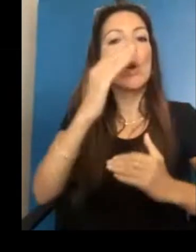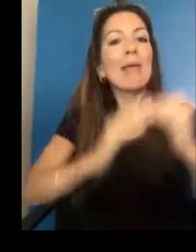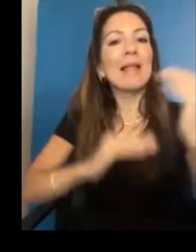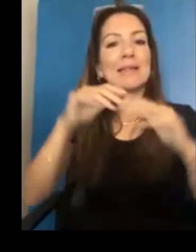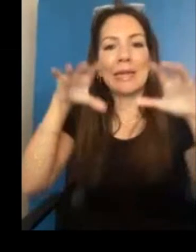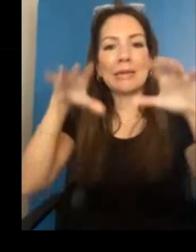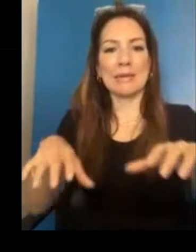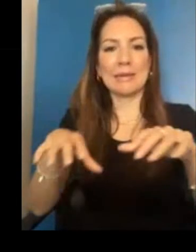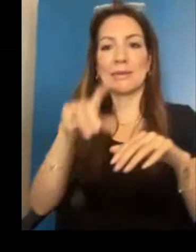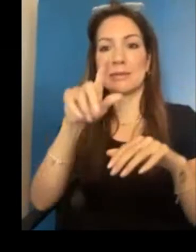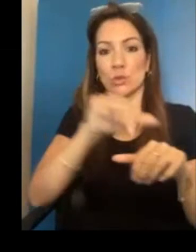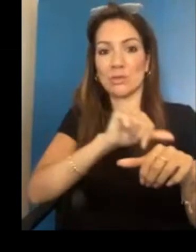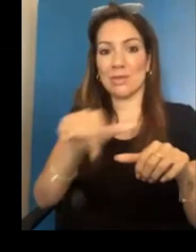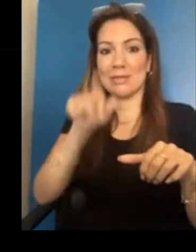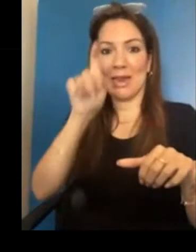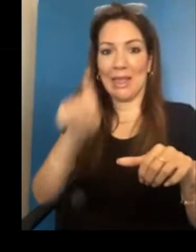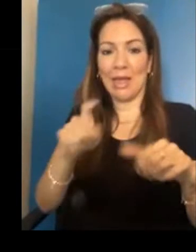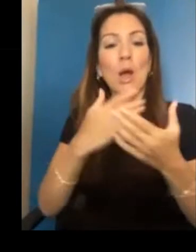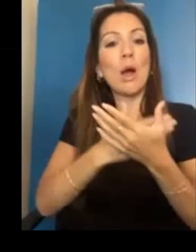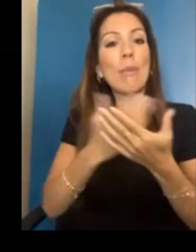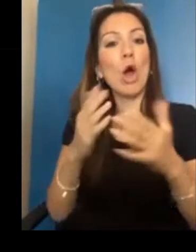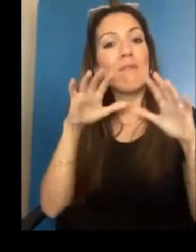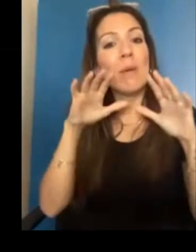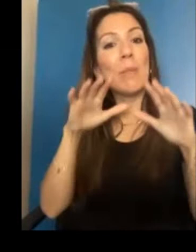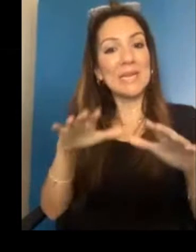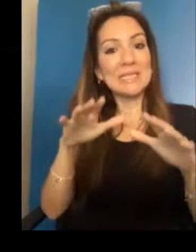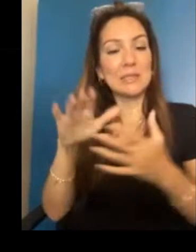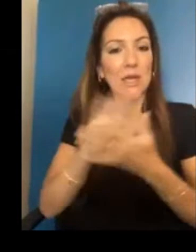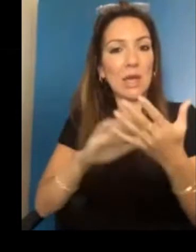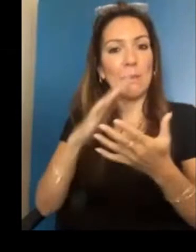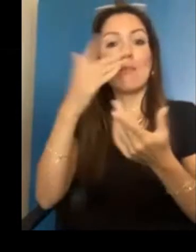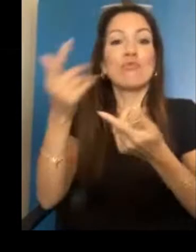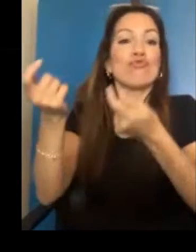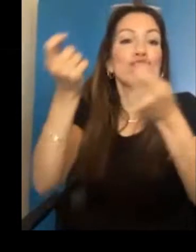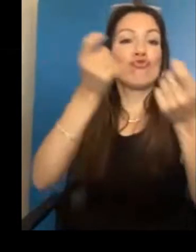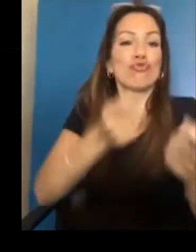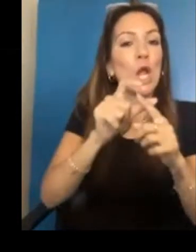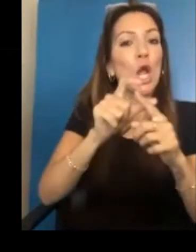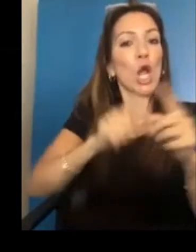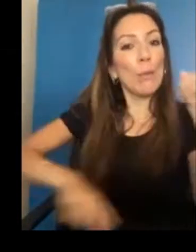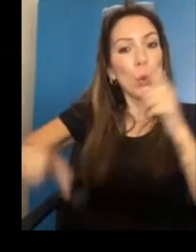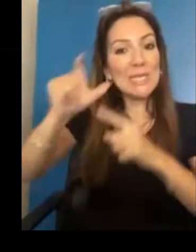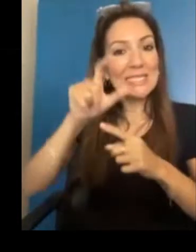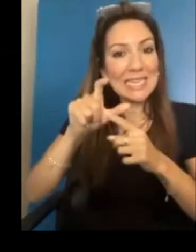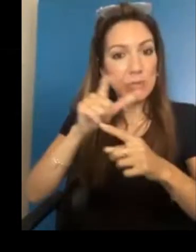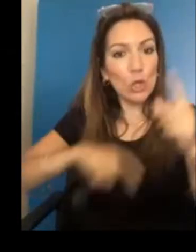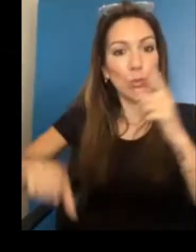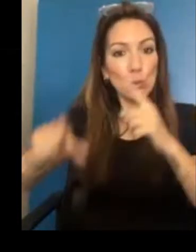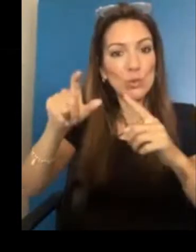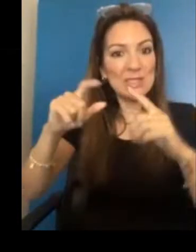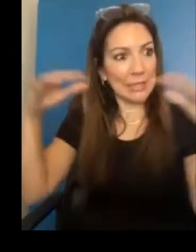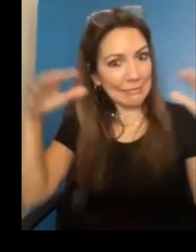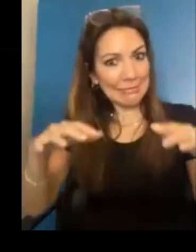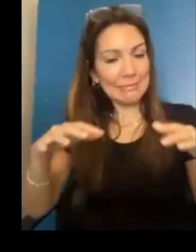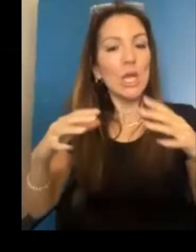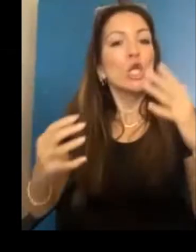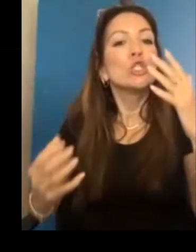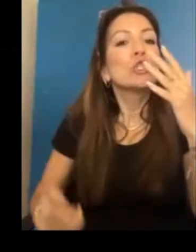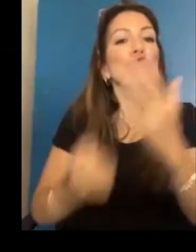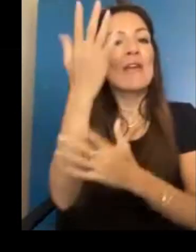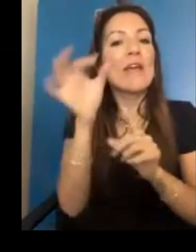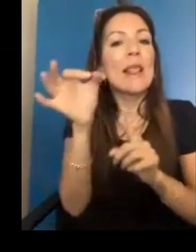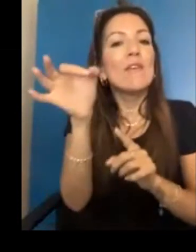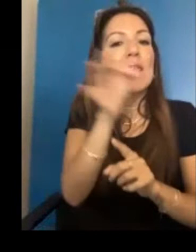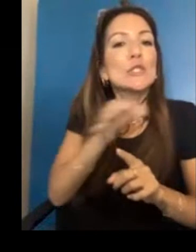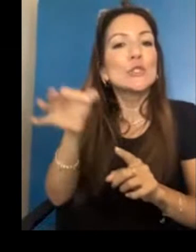slide, please. As part of this, we have brought the community into us. So there's a new Springfield Village being created,